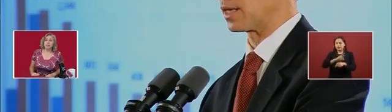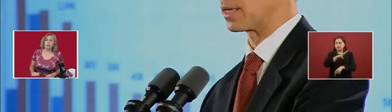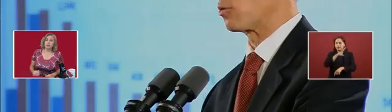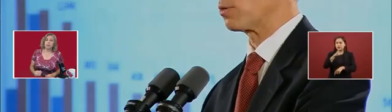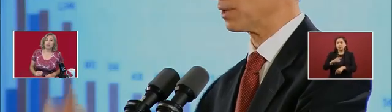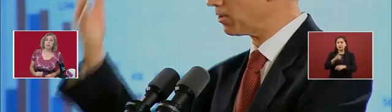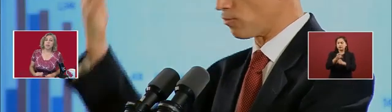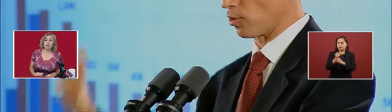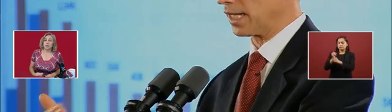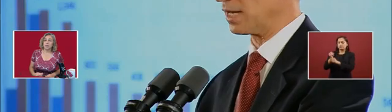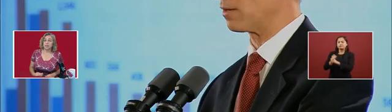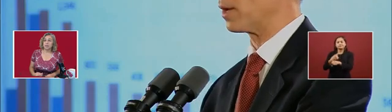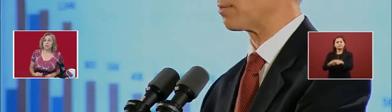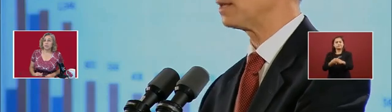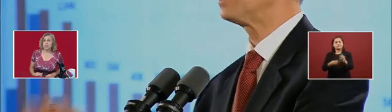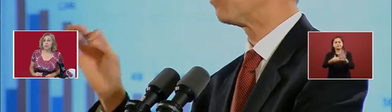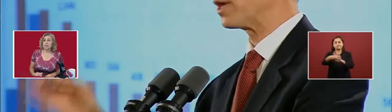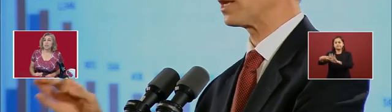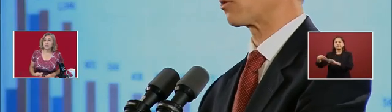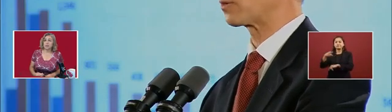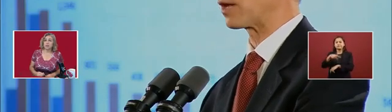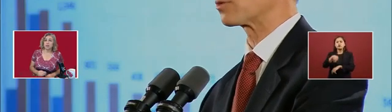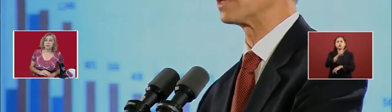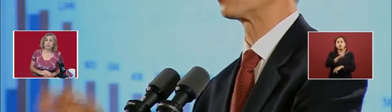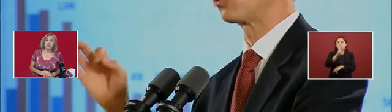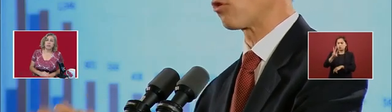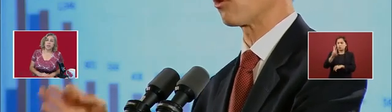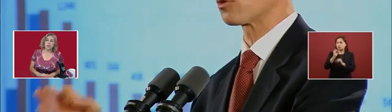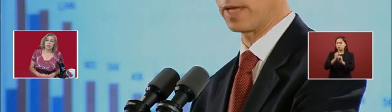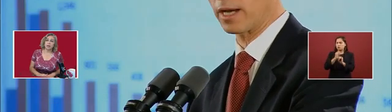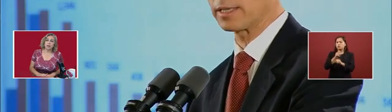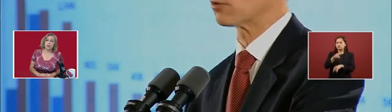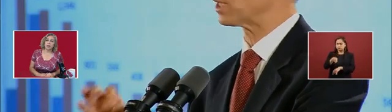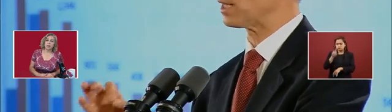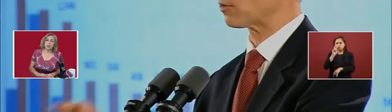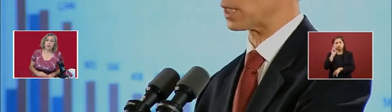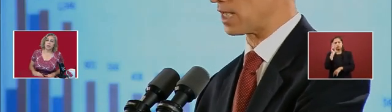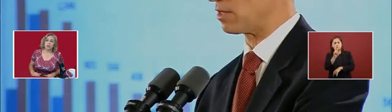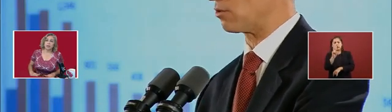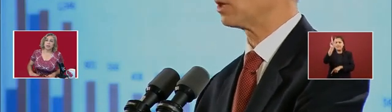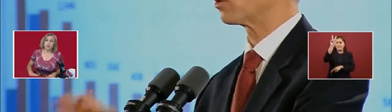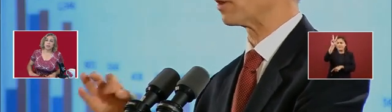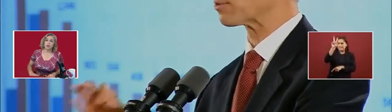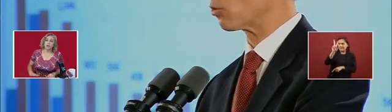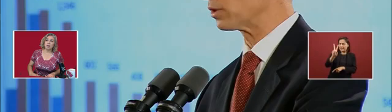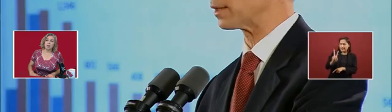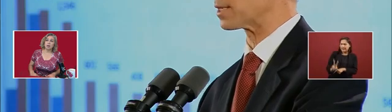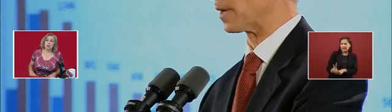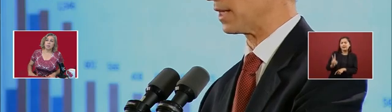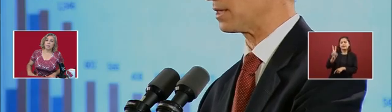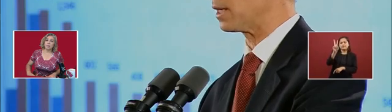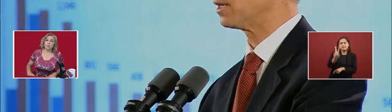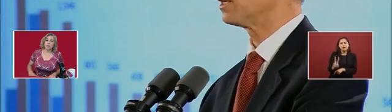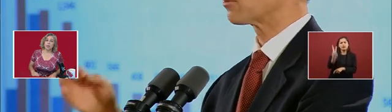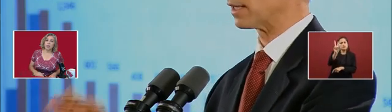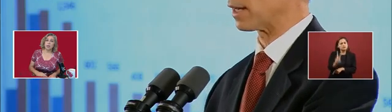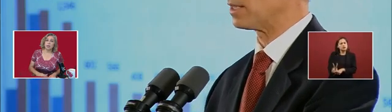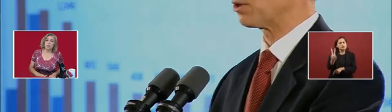Yes, dengue does have a mortality, and I will talk to you on a high number. So we